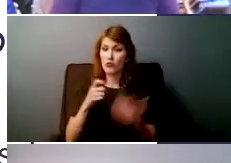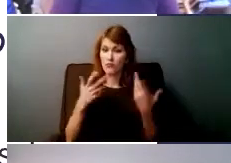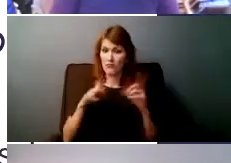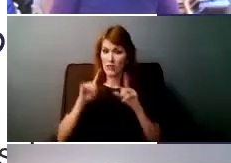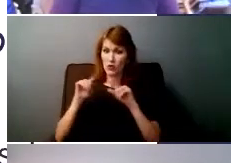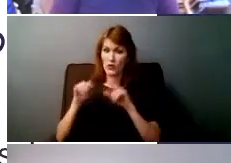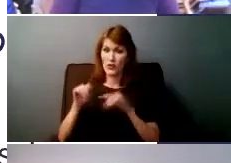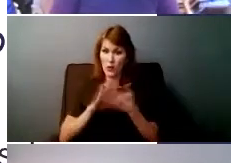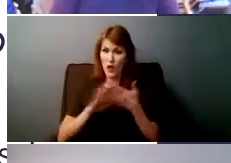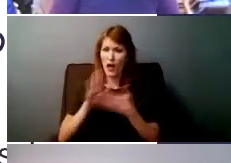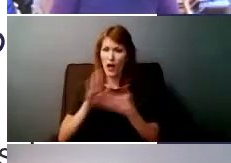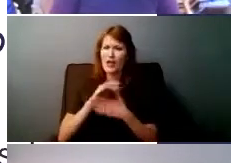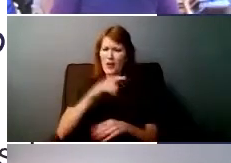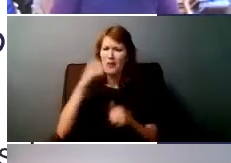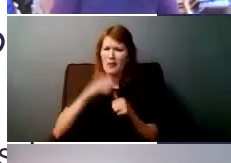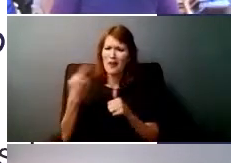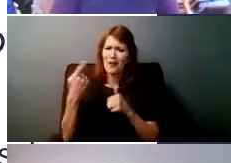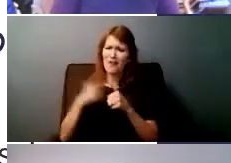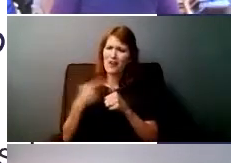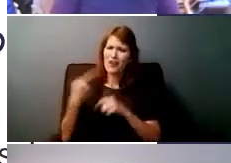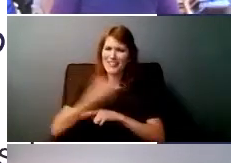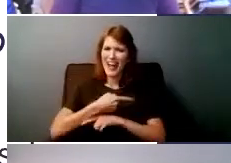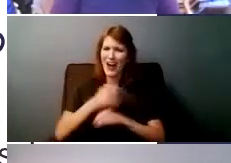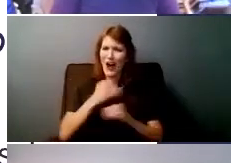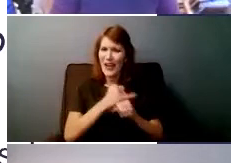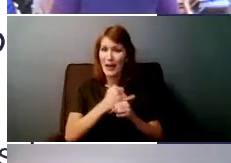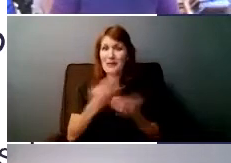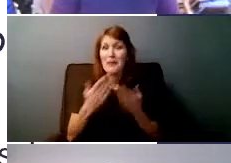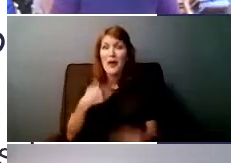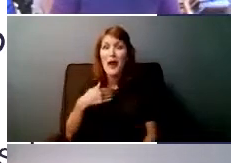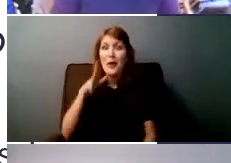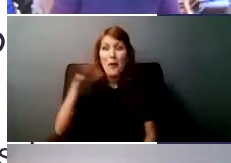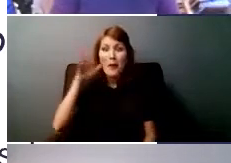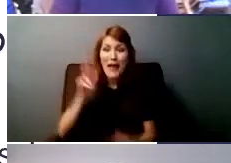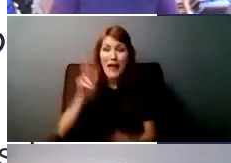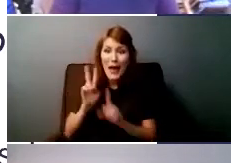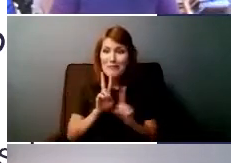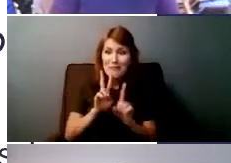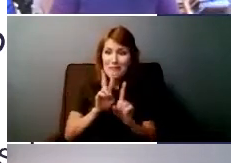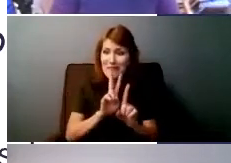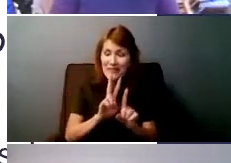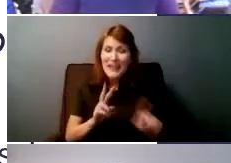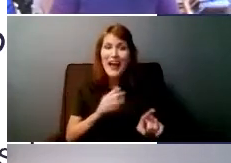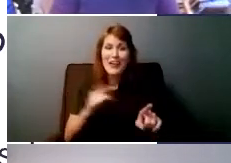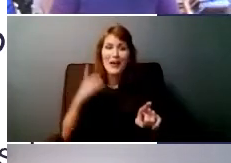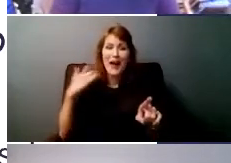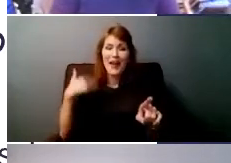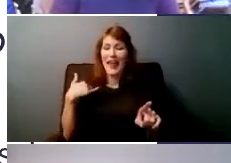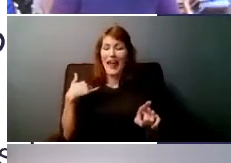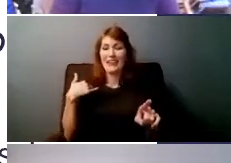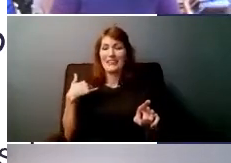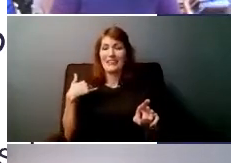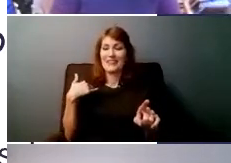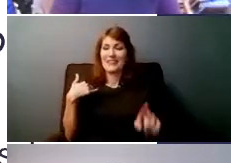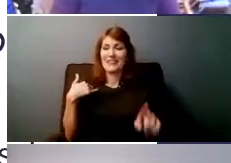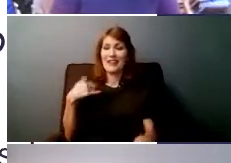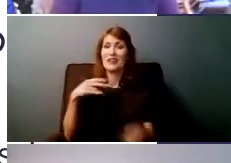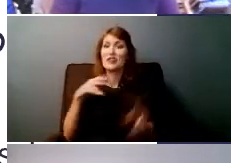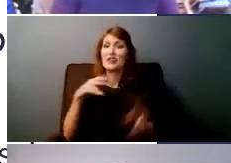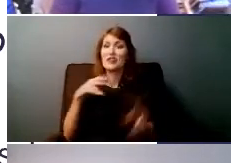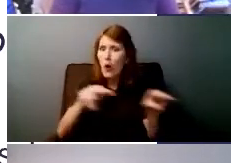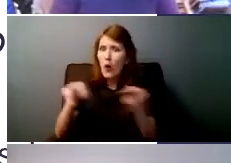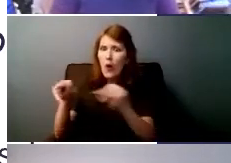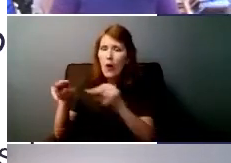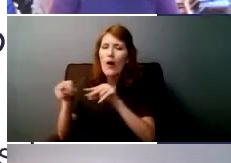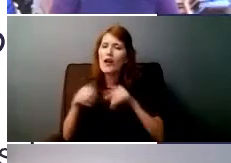had your parents in tow, and this is when you had that whirlwind trip where you took a tour, you met the financial